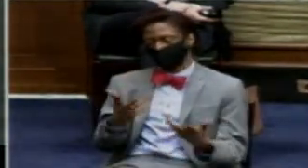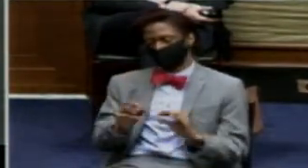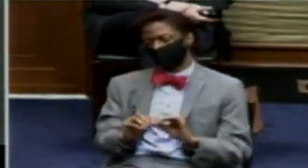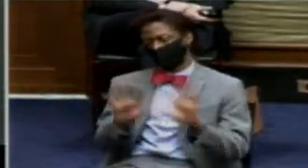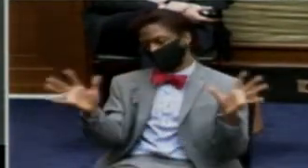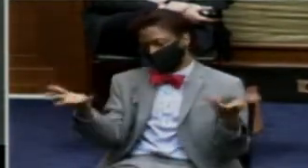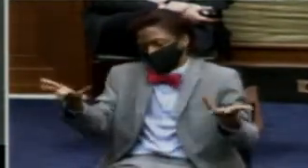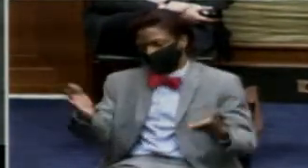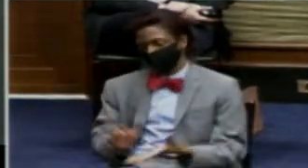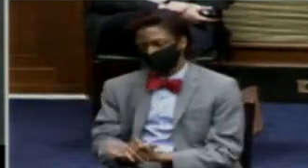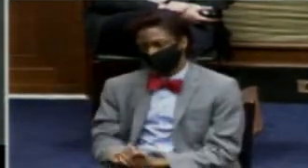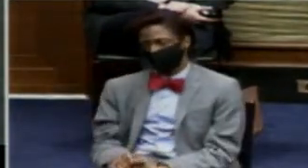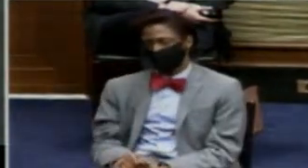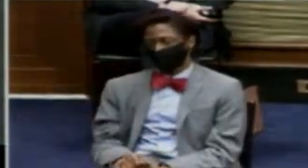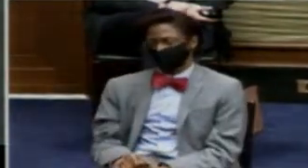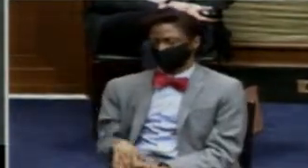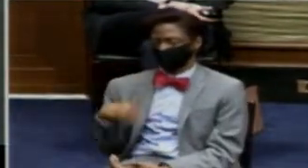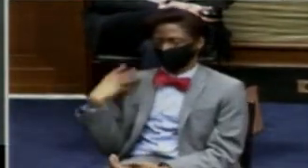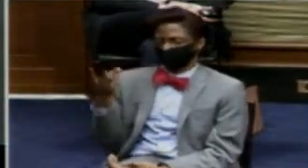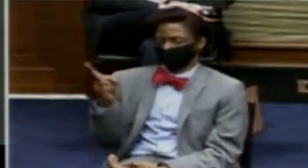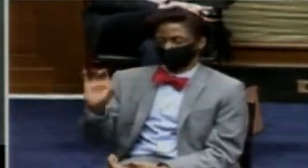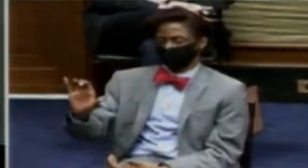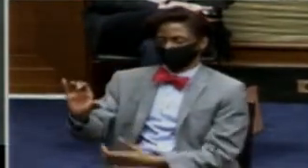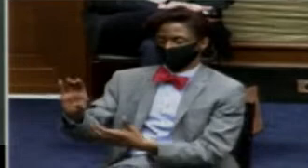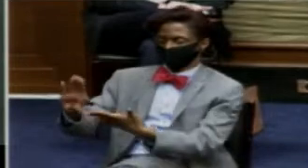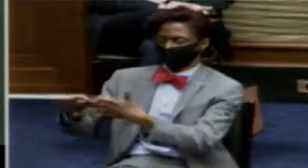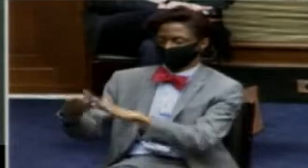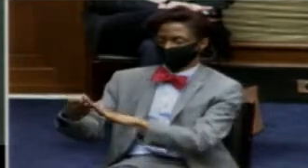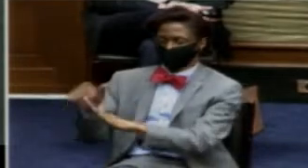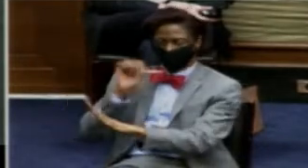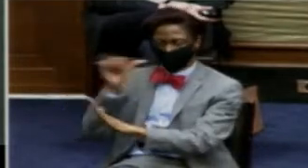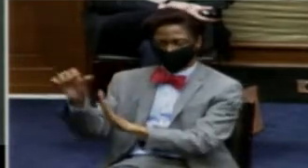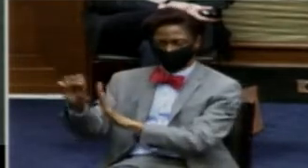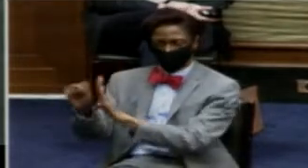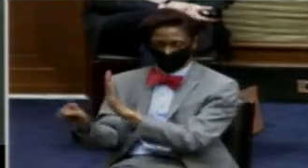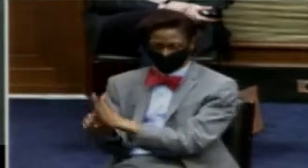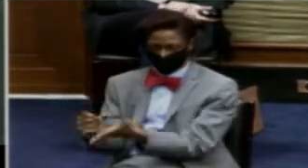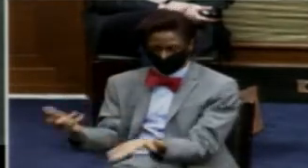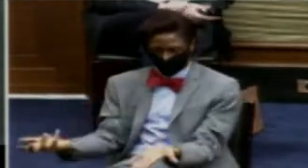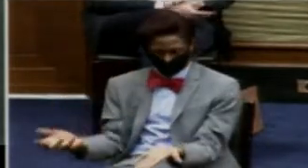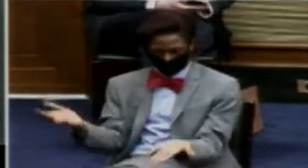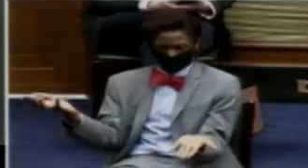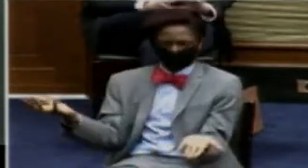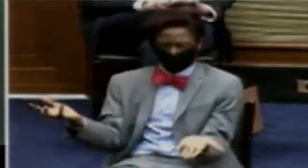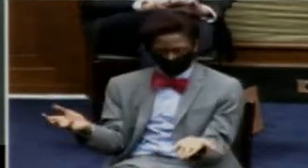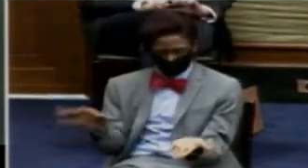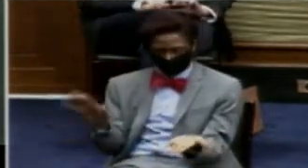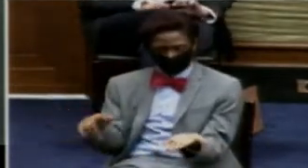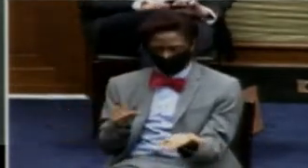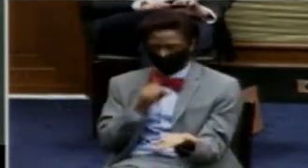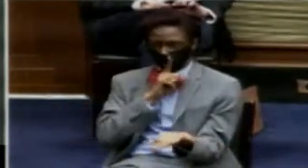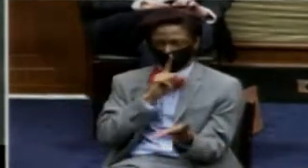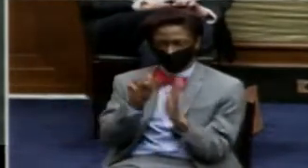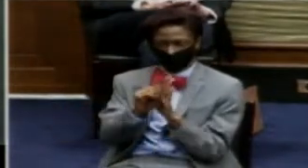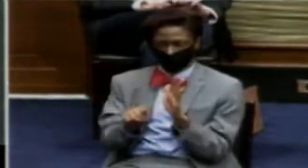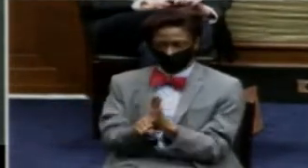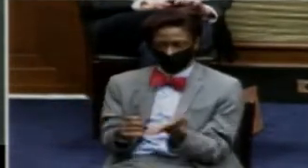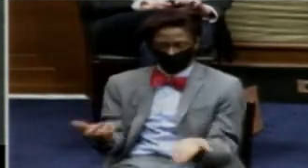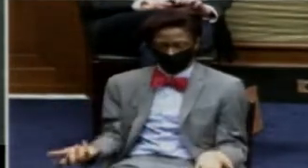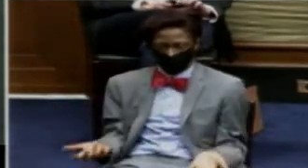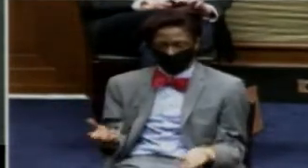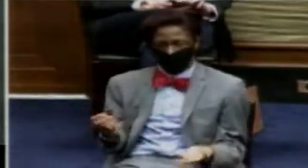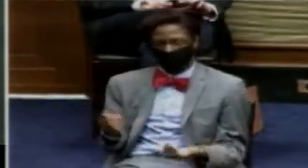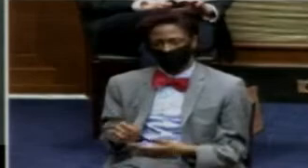obvious because Washington is a city, not a state. And that's why when our forefathers created, they didn't make it a state. I have a